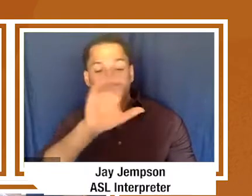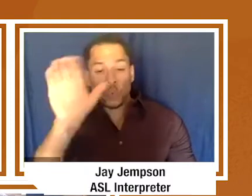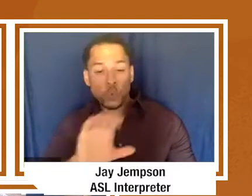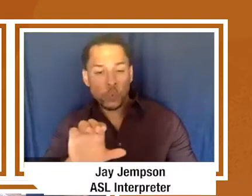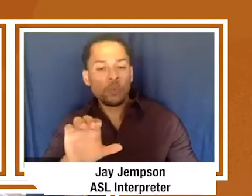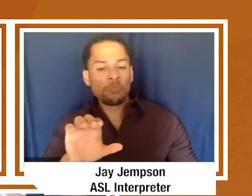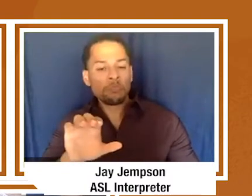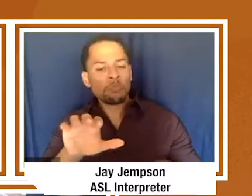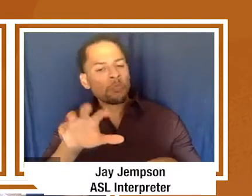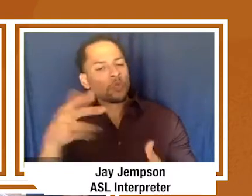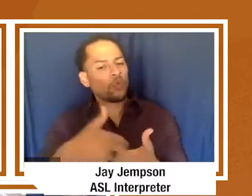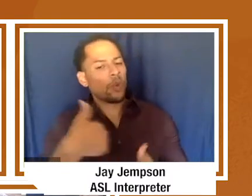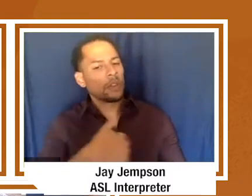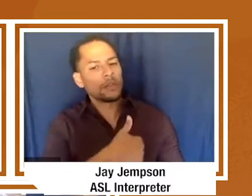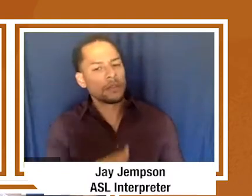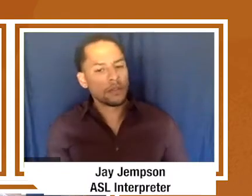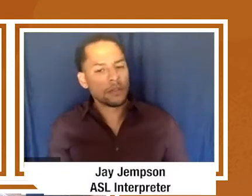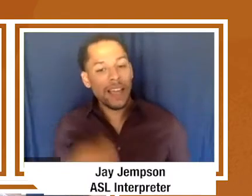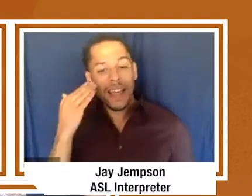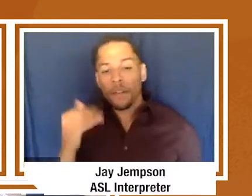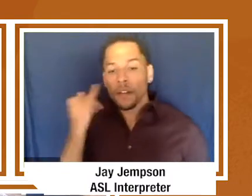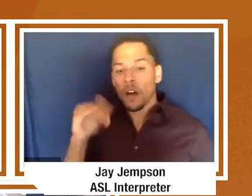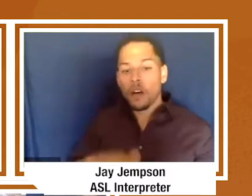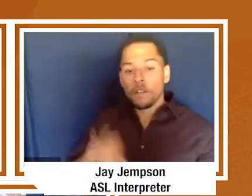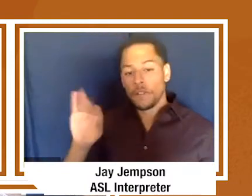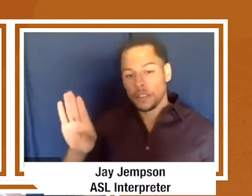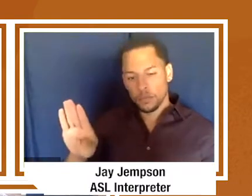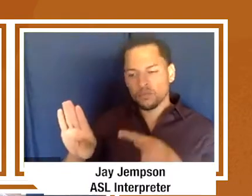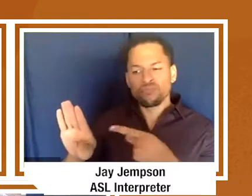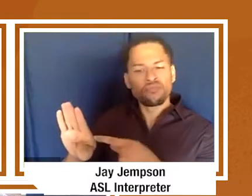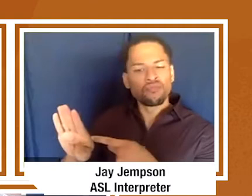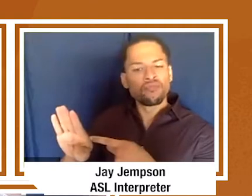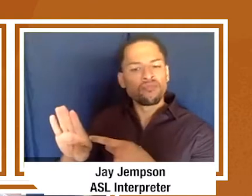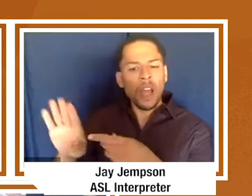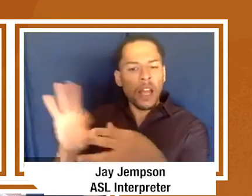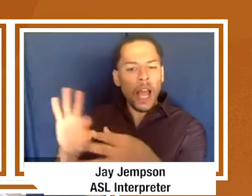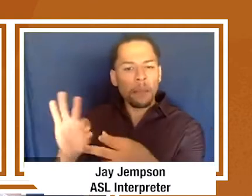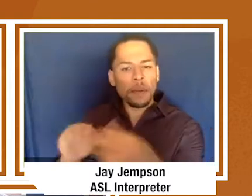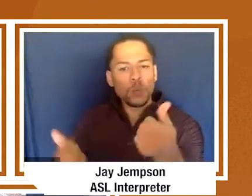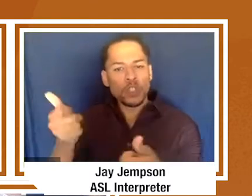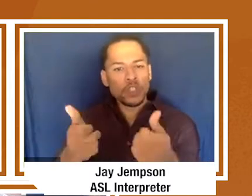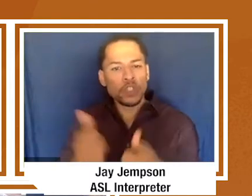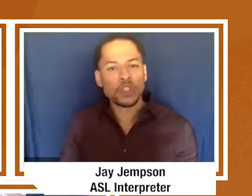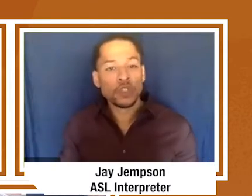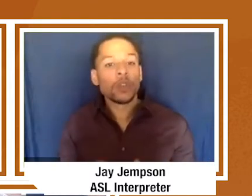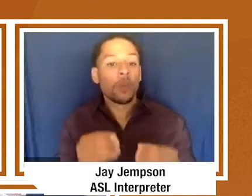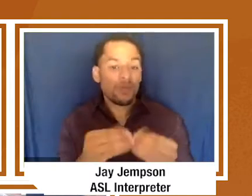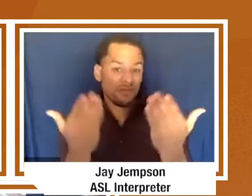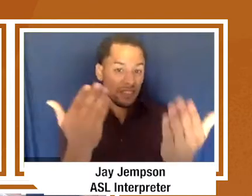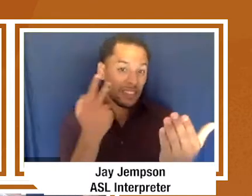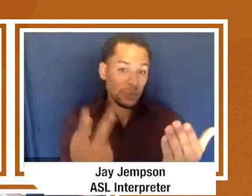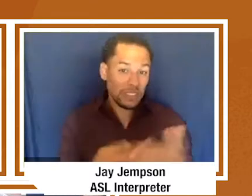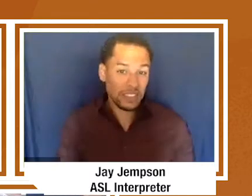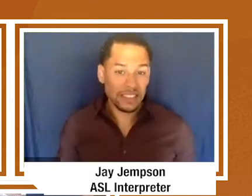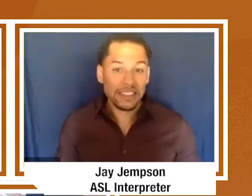those in the comment section. Denise Saunders Thompson says that she has an older brother that lives in Germany. Denise